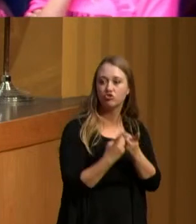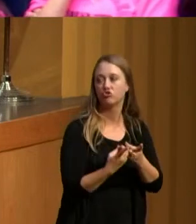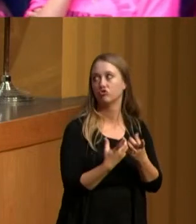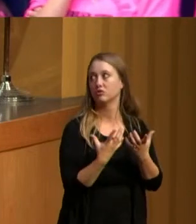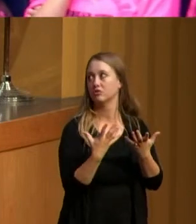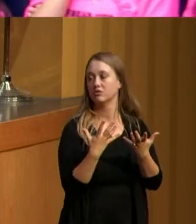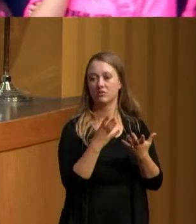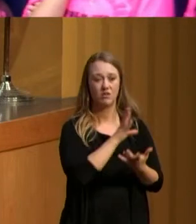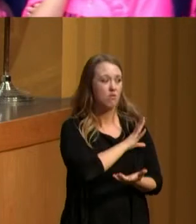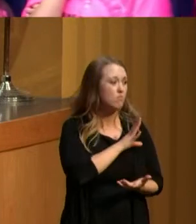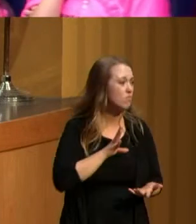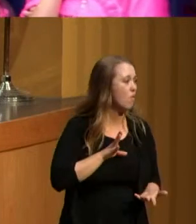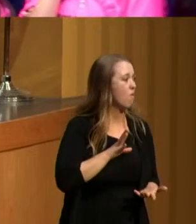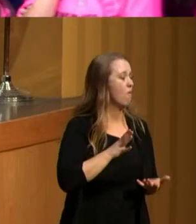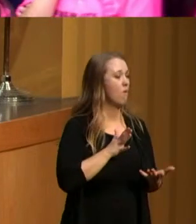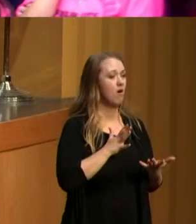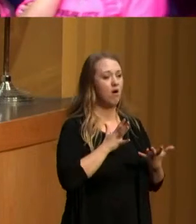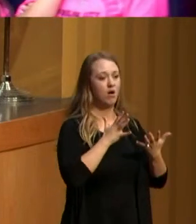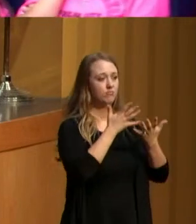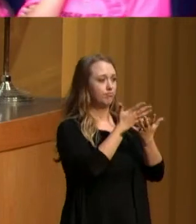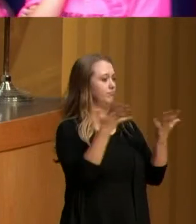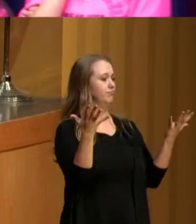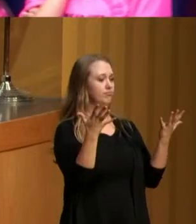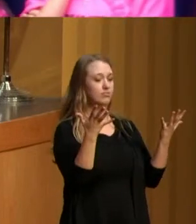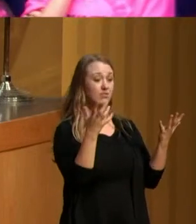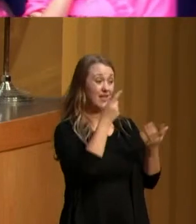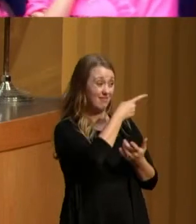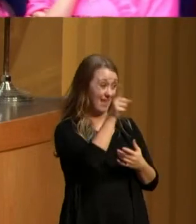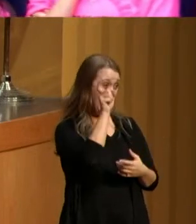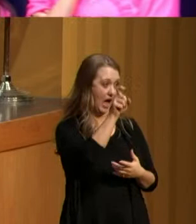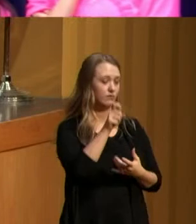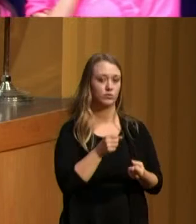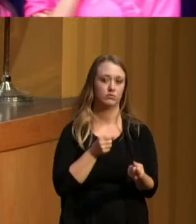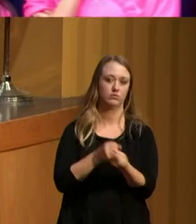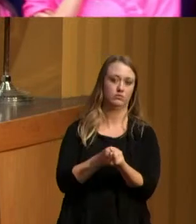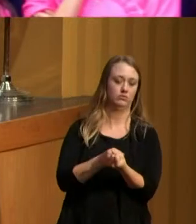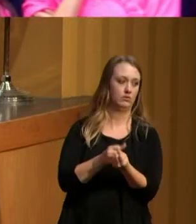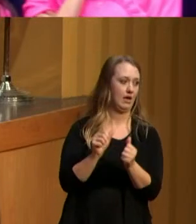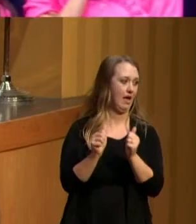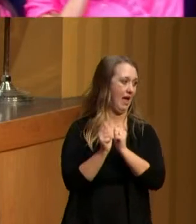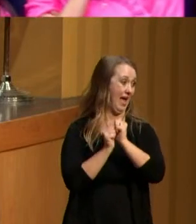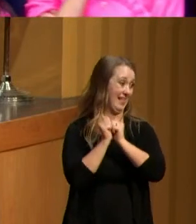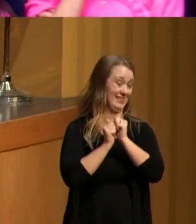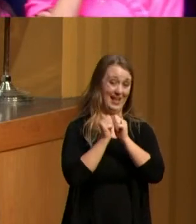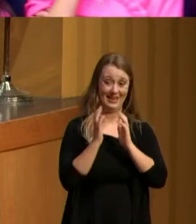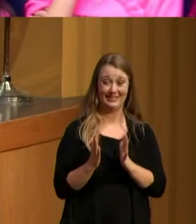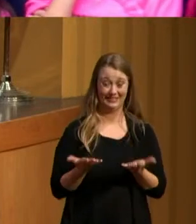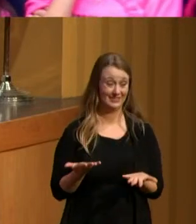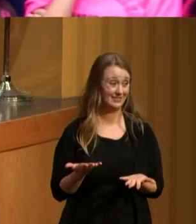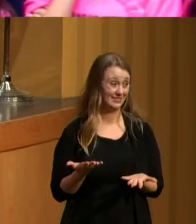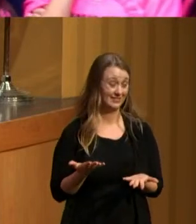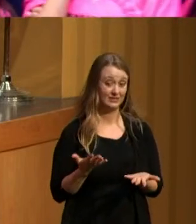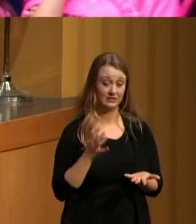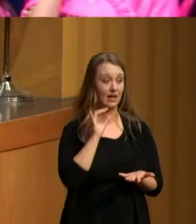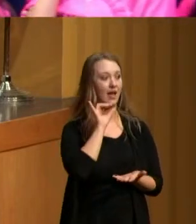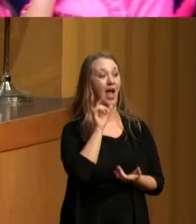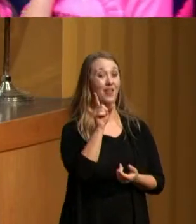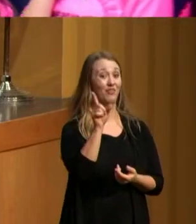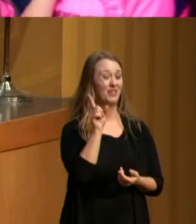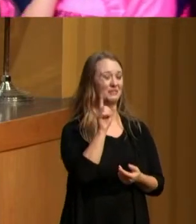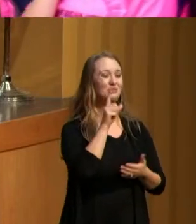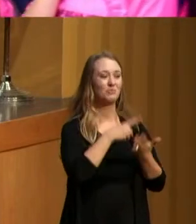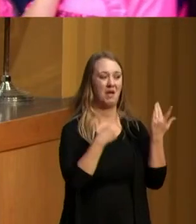the board members. I mean, they all have to buy into athletics. And this is what happens when you buy into